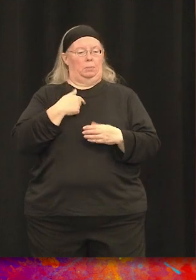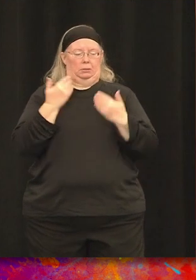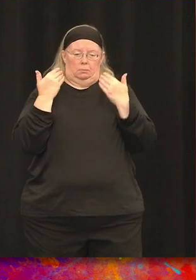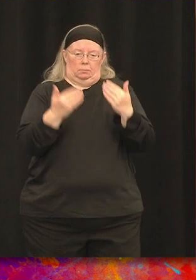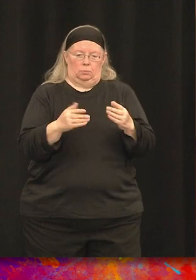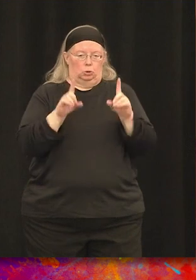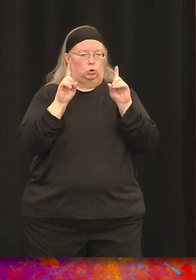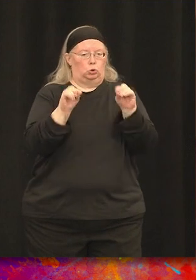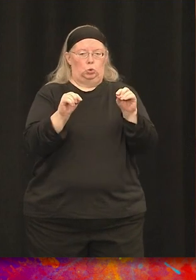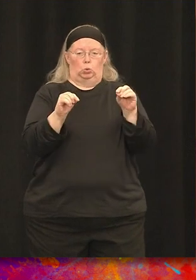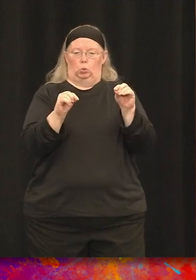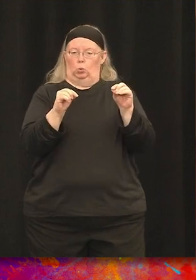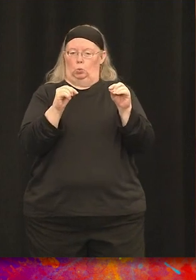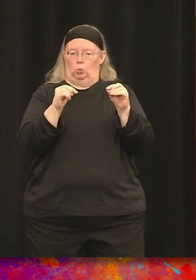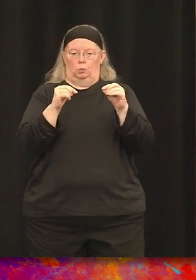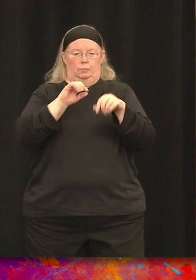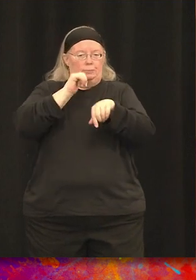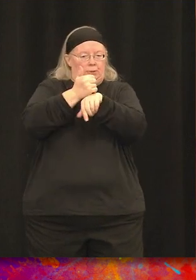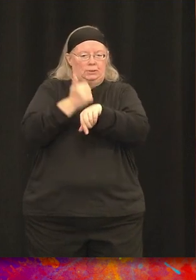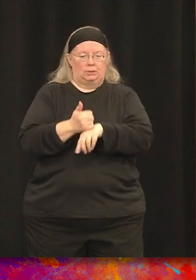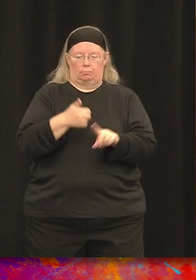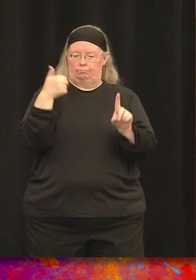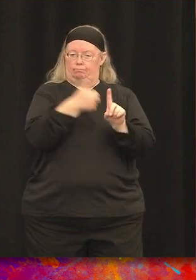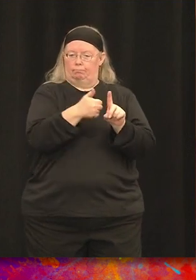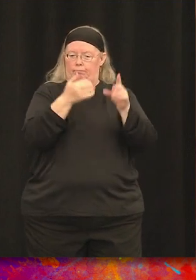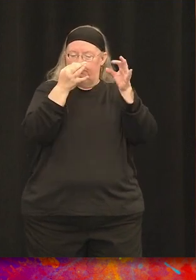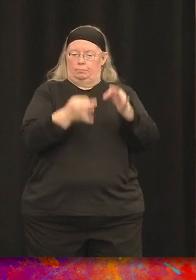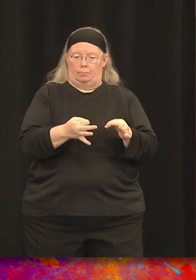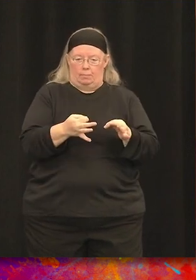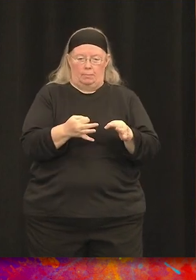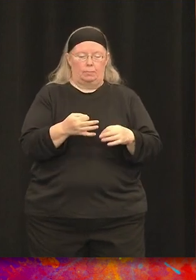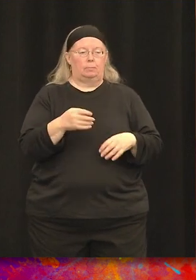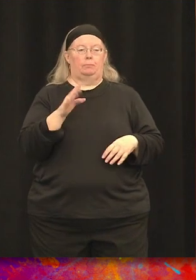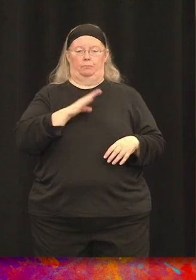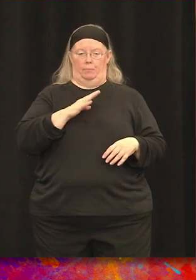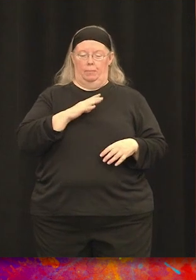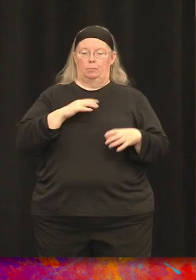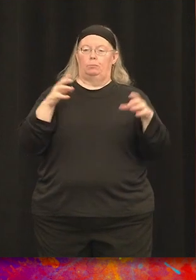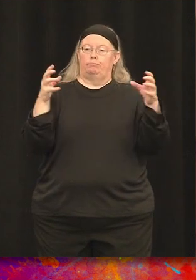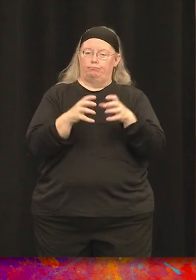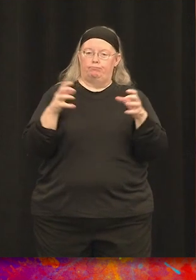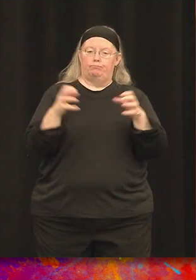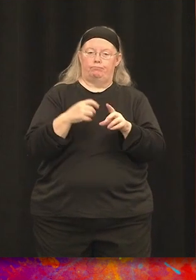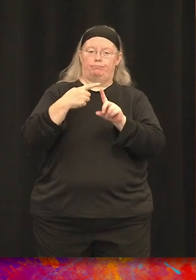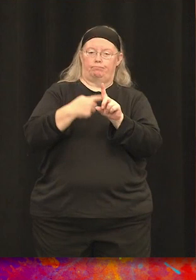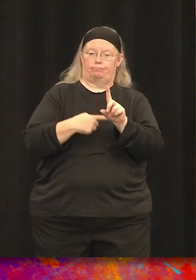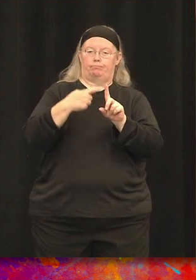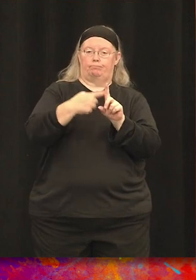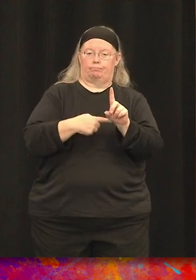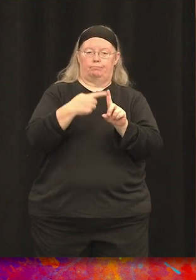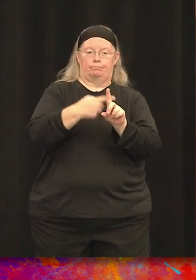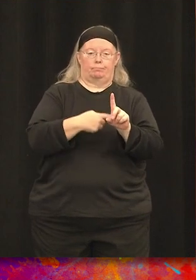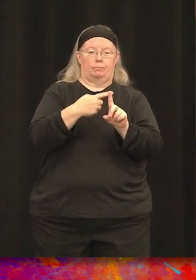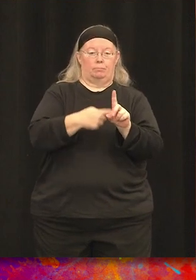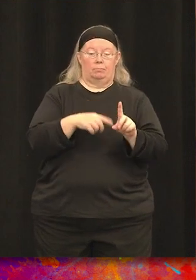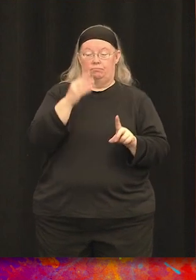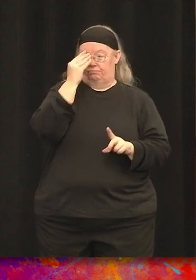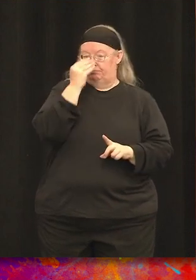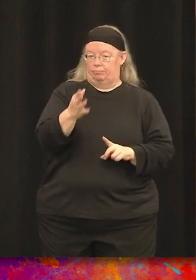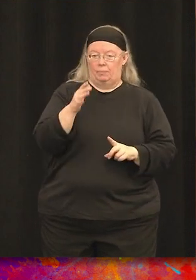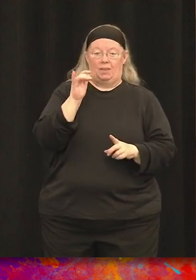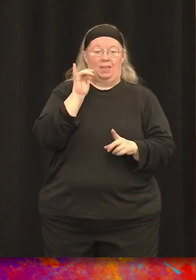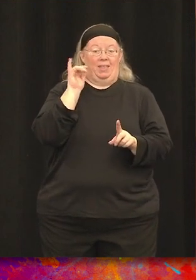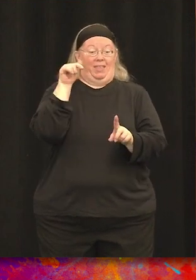every month. And to me, that was the best part. In my professional career, nobody told me to do whatever